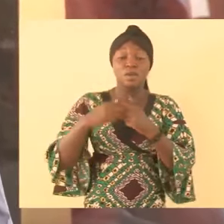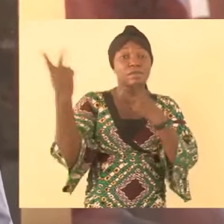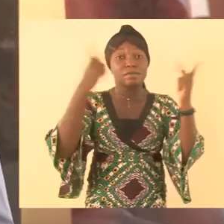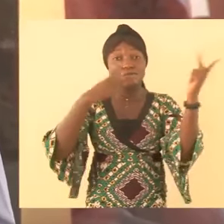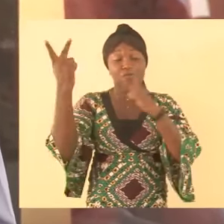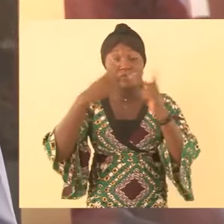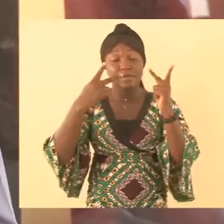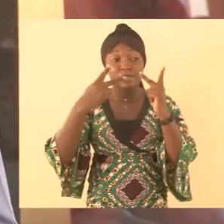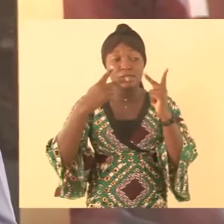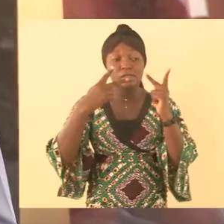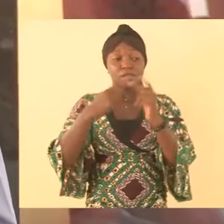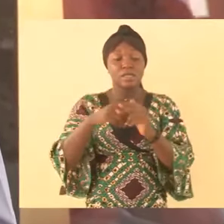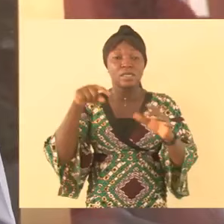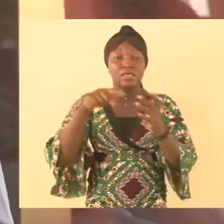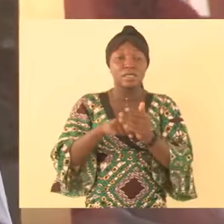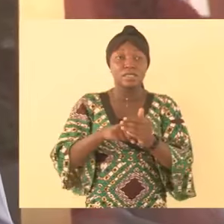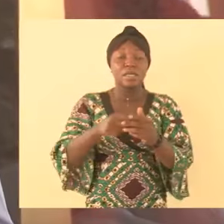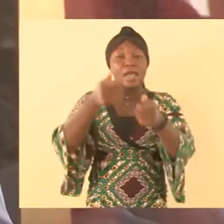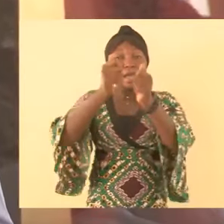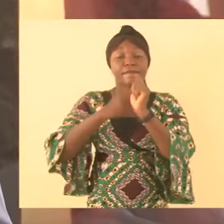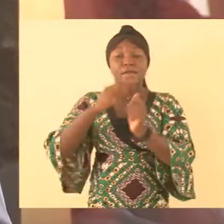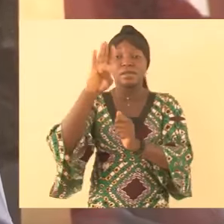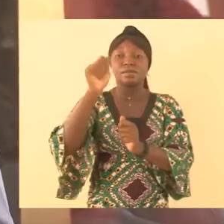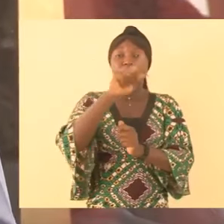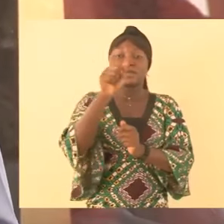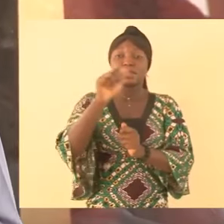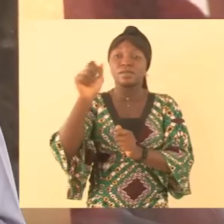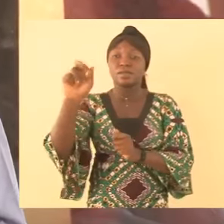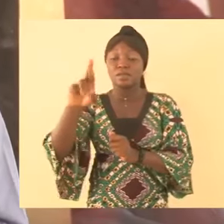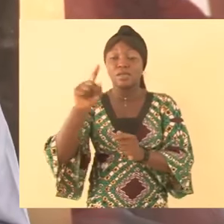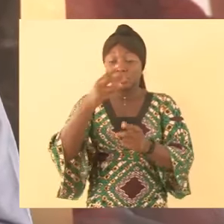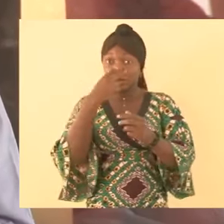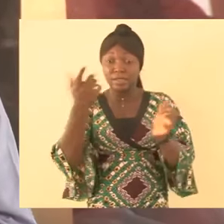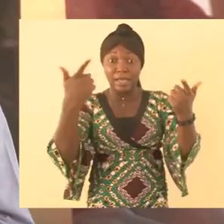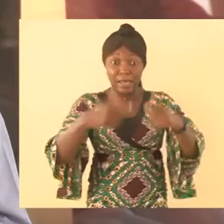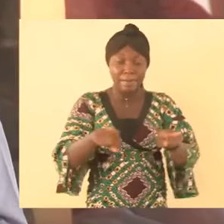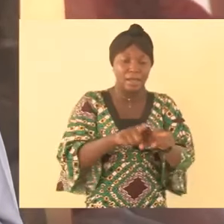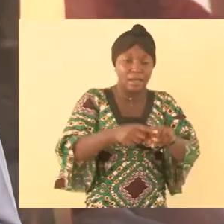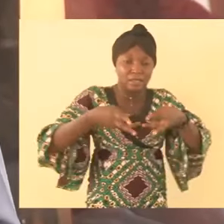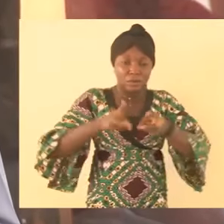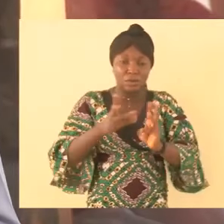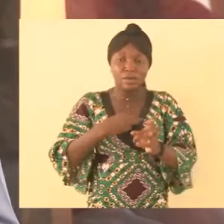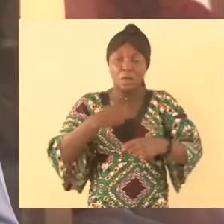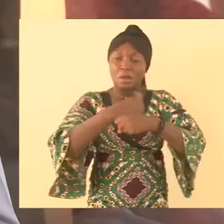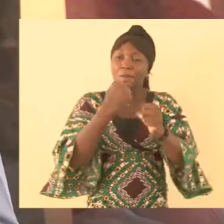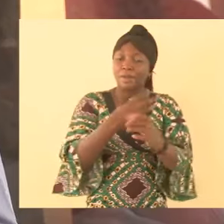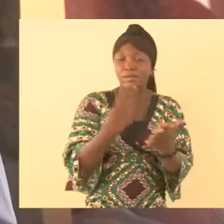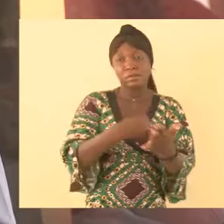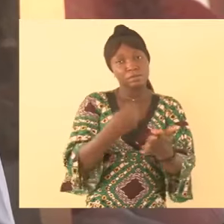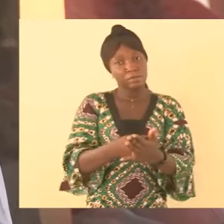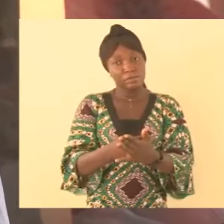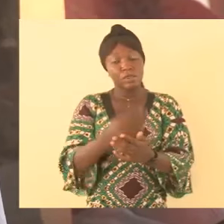you visit this harvest and bazaar, the kind of things you see happen as a way of generating